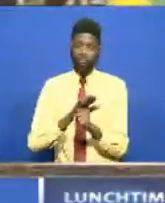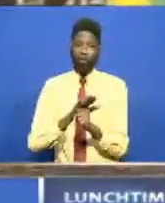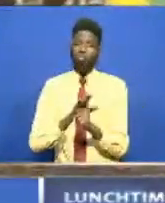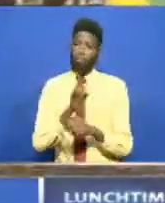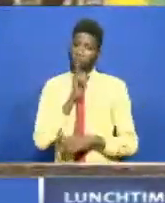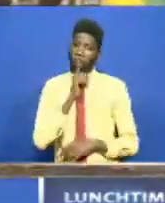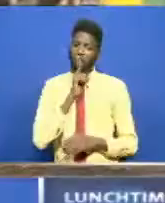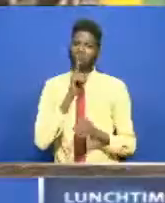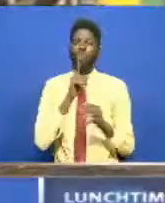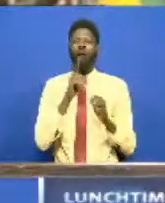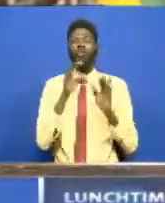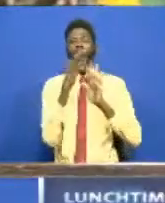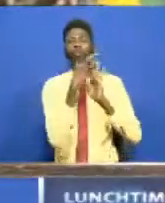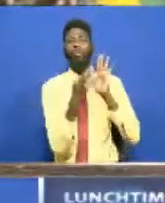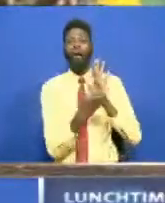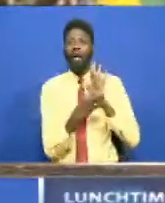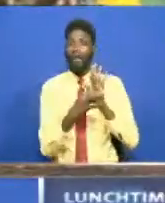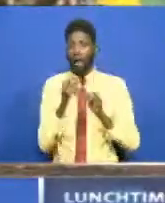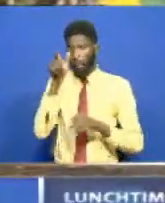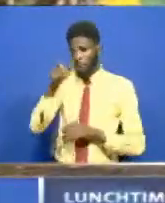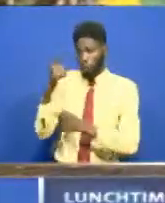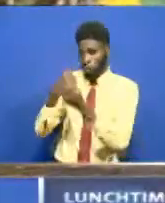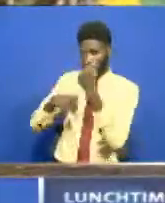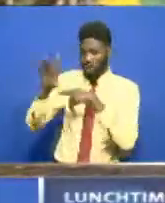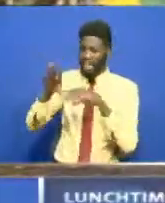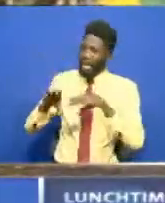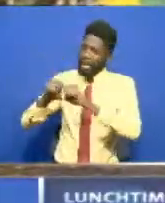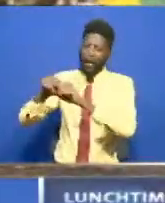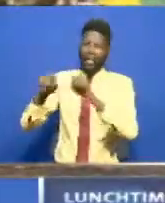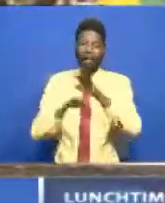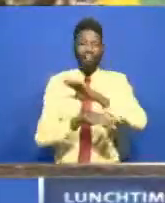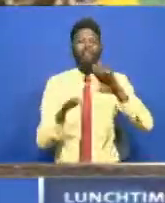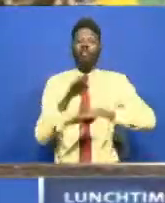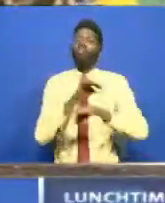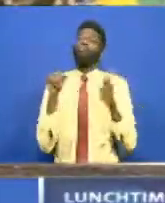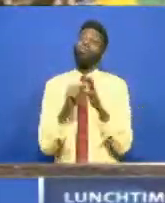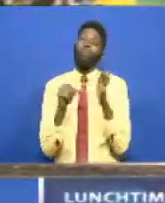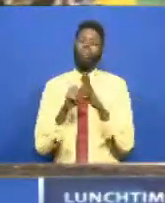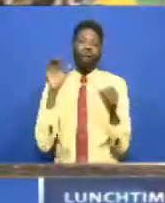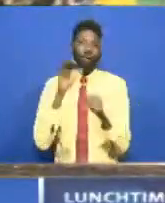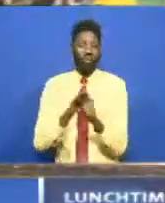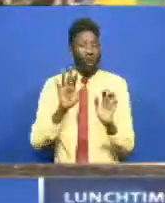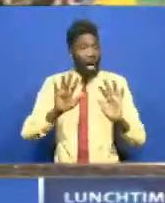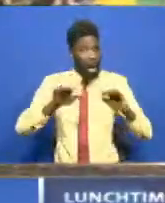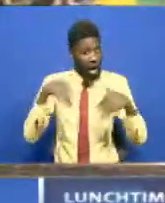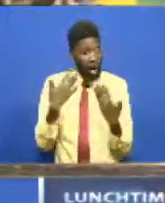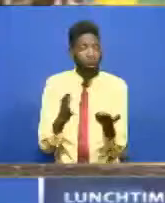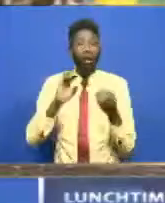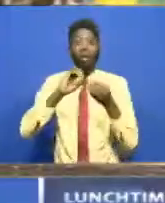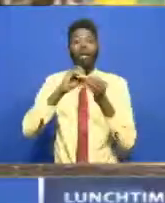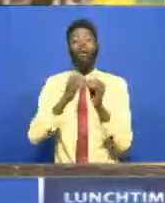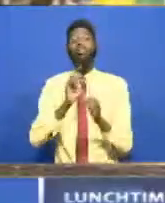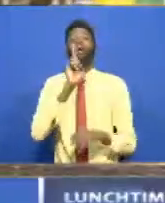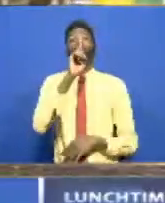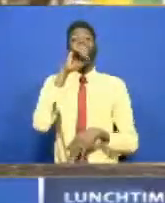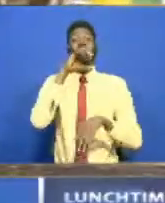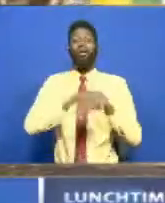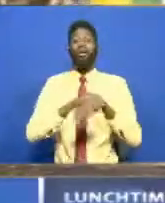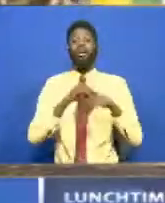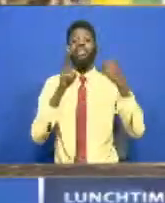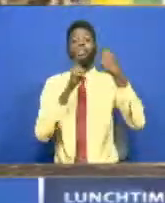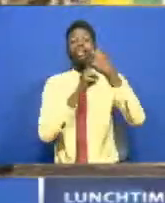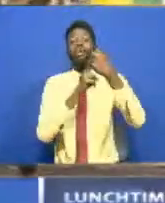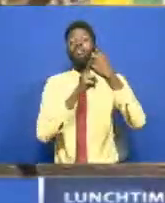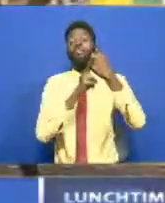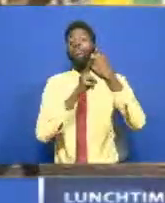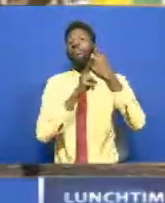all will remain a big problem in this country. How can it be that number one gets 7 million votes, number